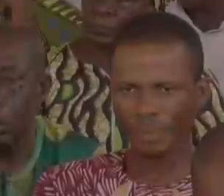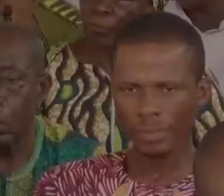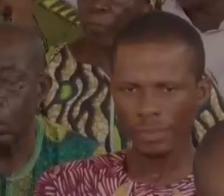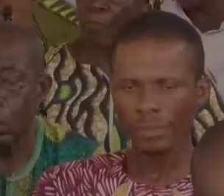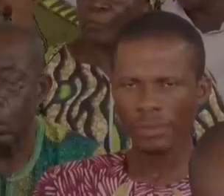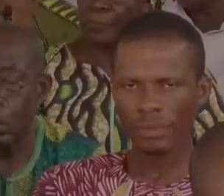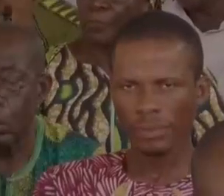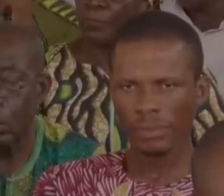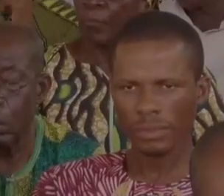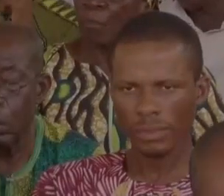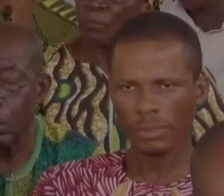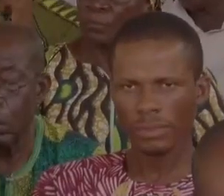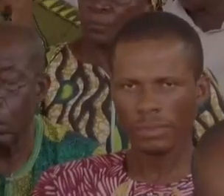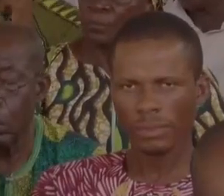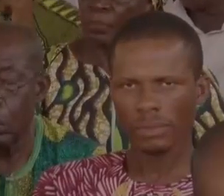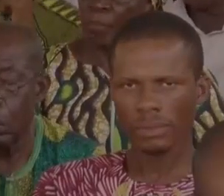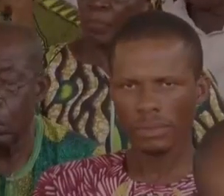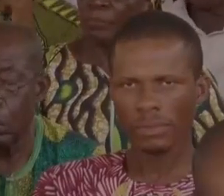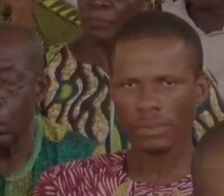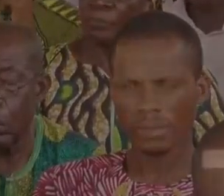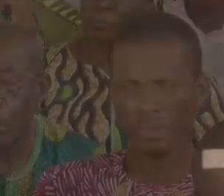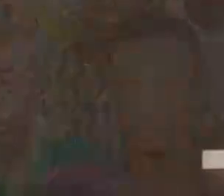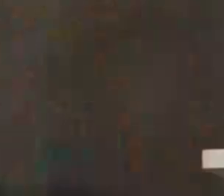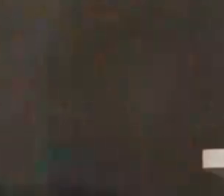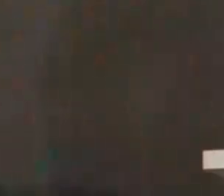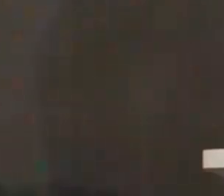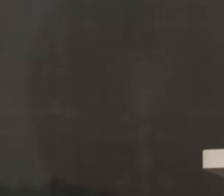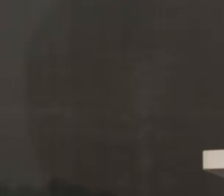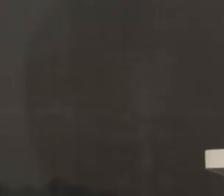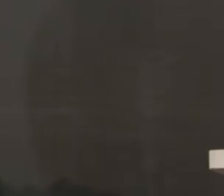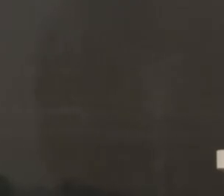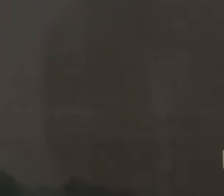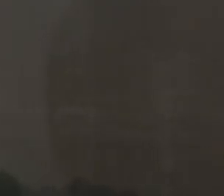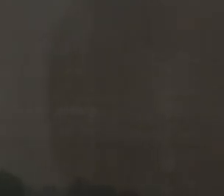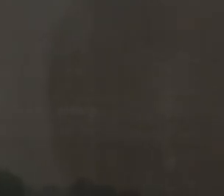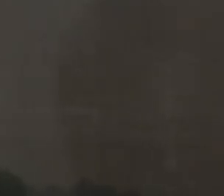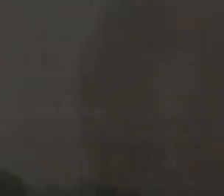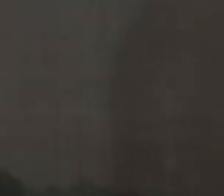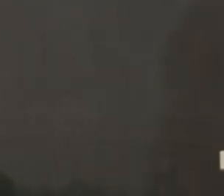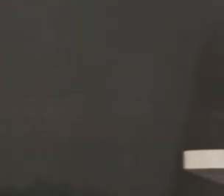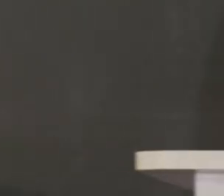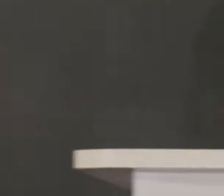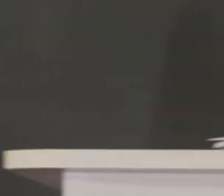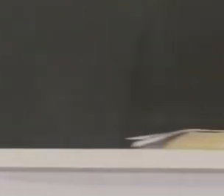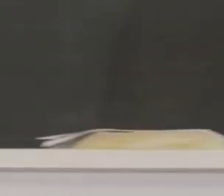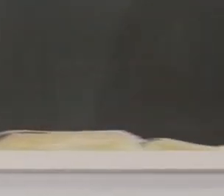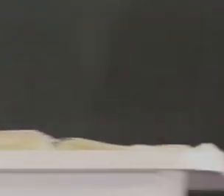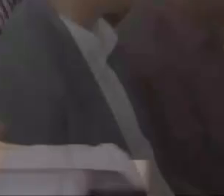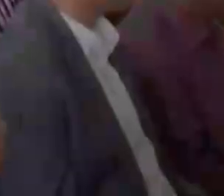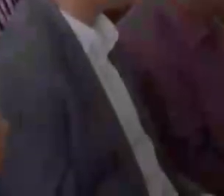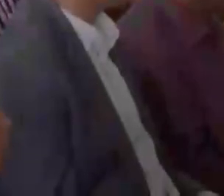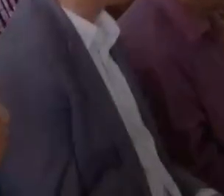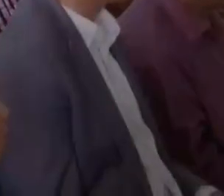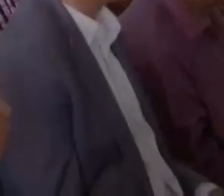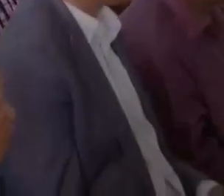And yet, as we do it every month, we are not the poorer. I said we are not the